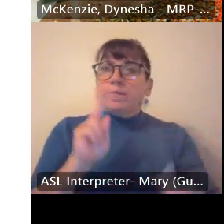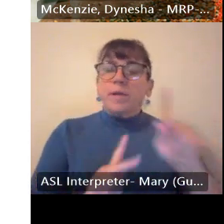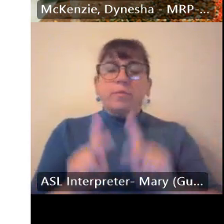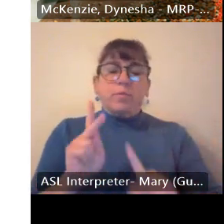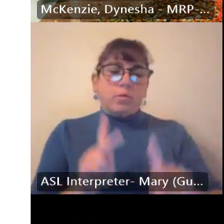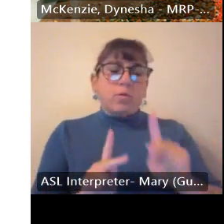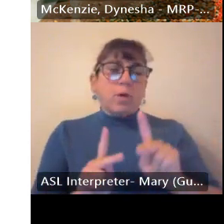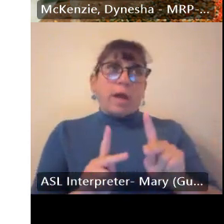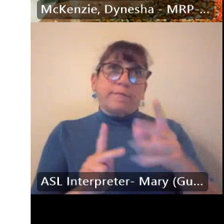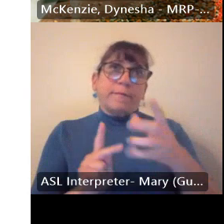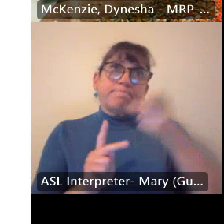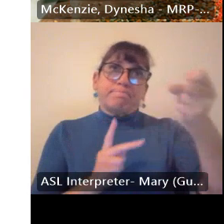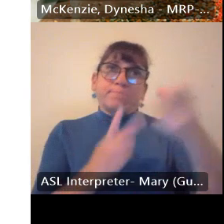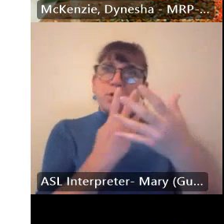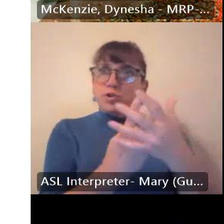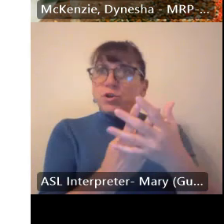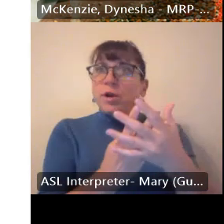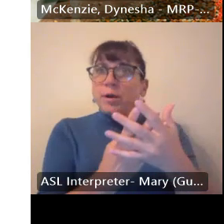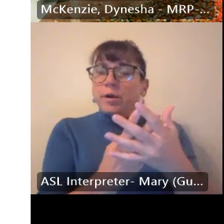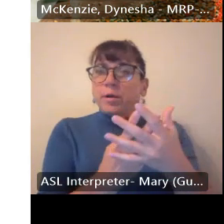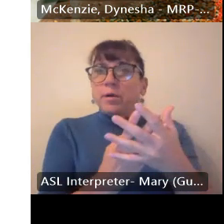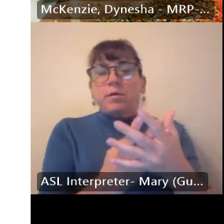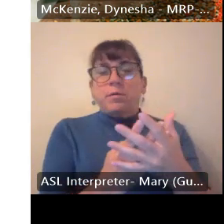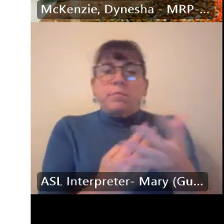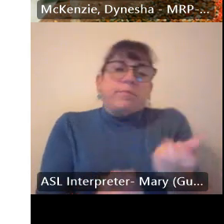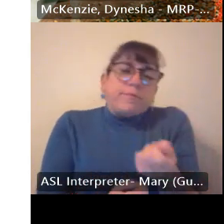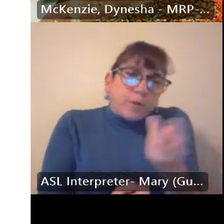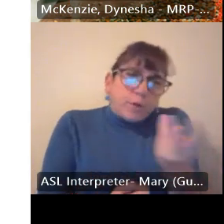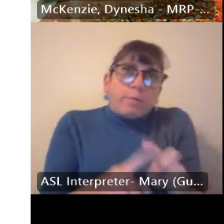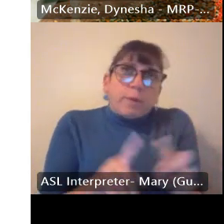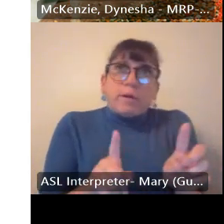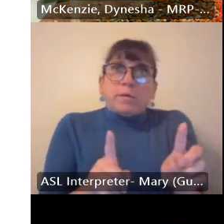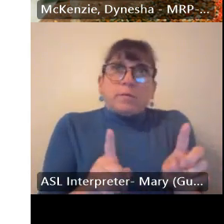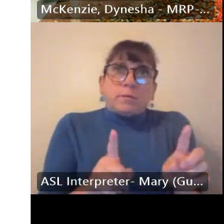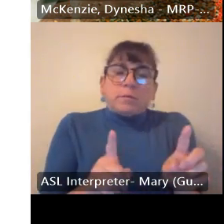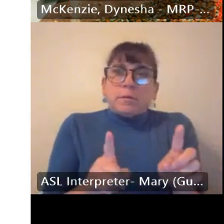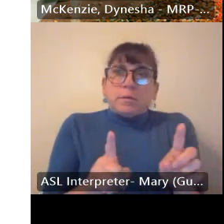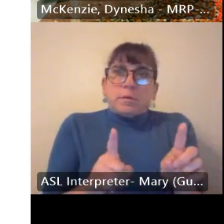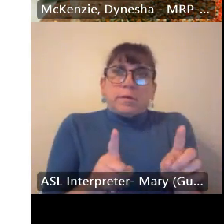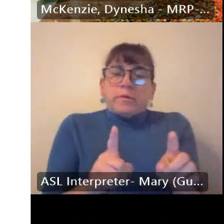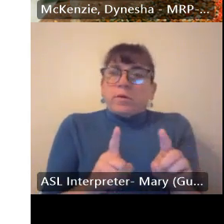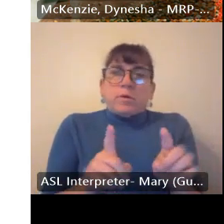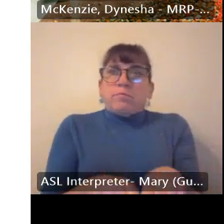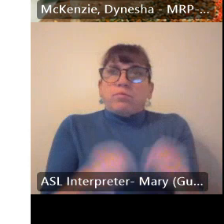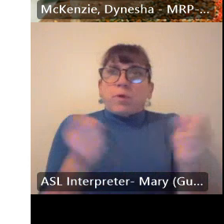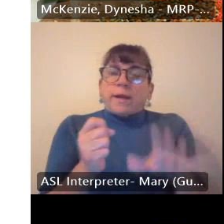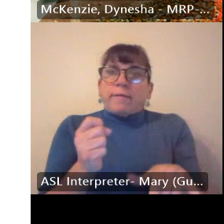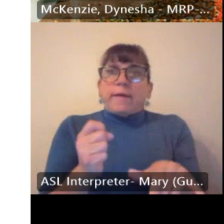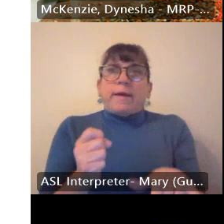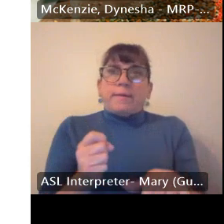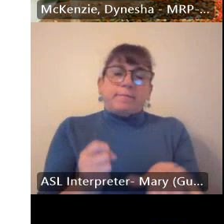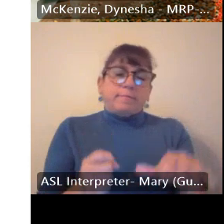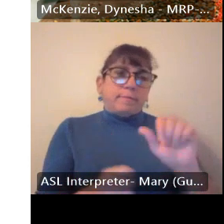to jail, although very few, for violating the Anti-Deficiency Act.